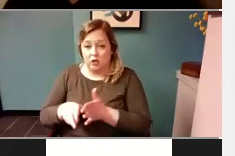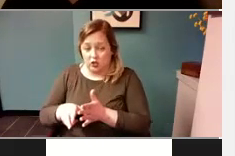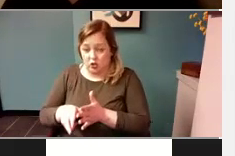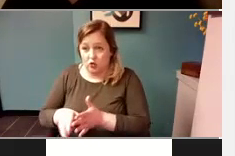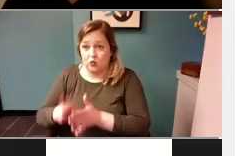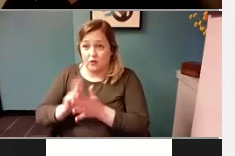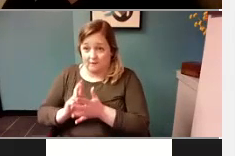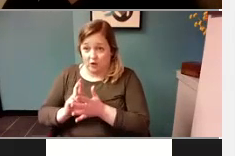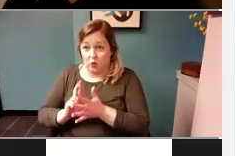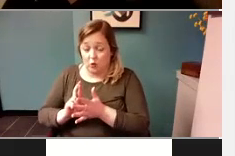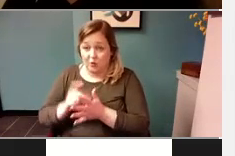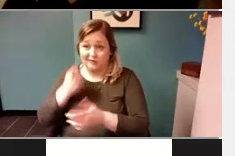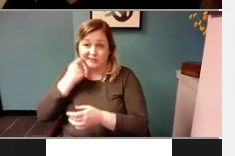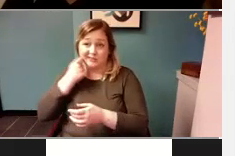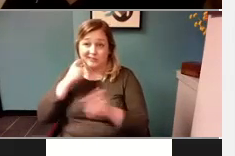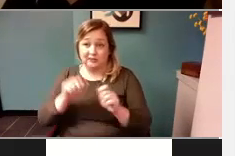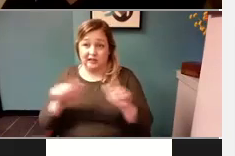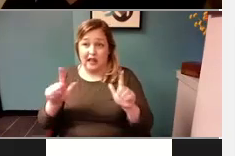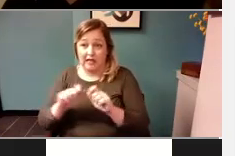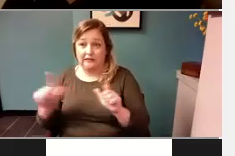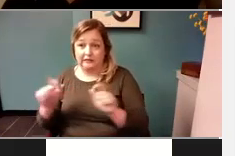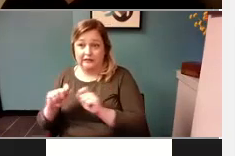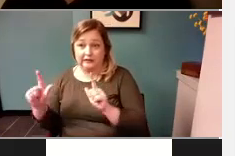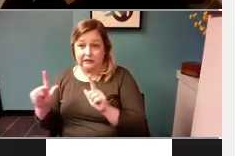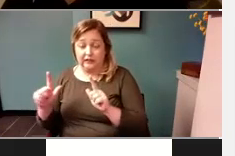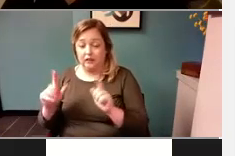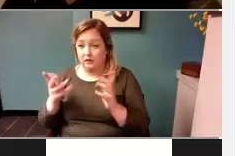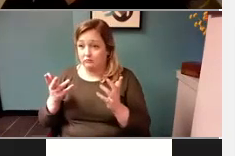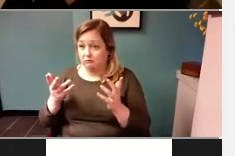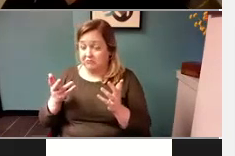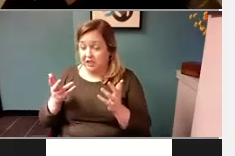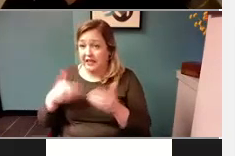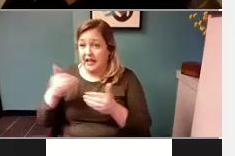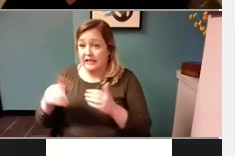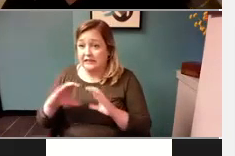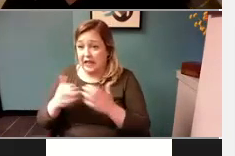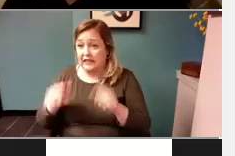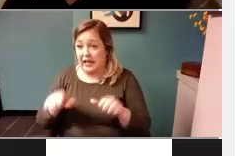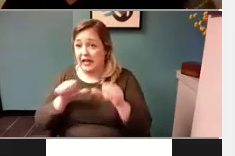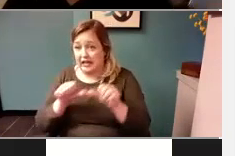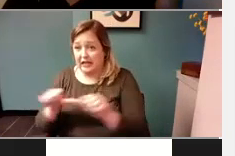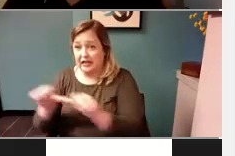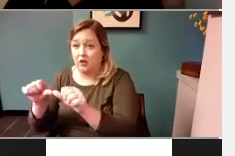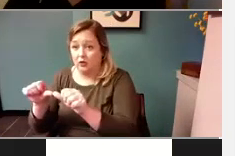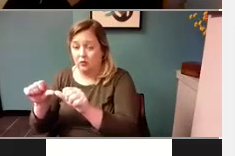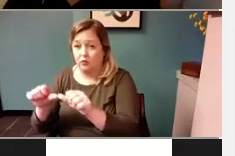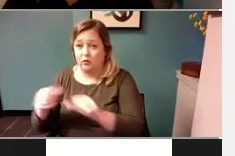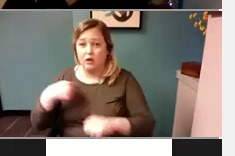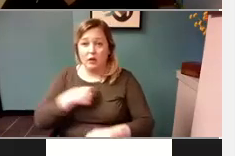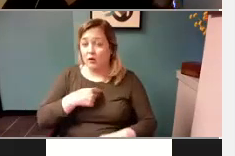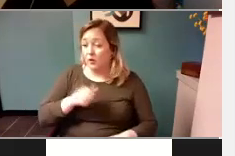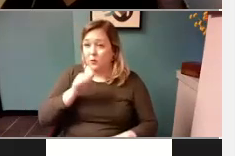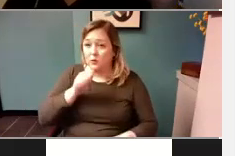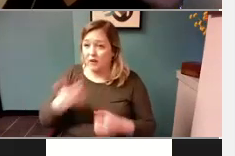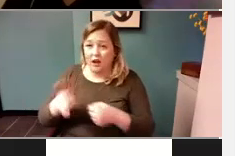slides. And then we can again continue this discussion next class. We have not covered that much in terms